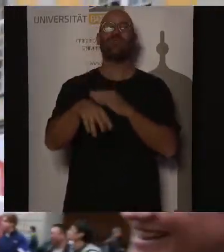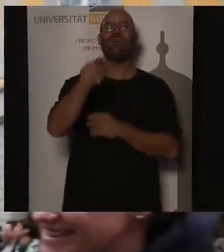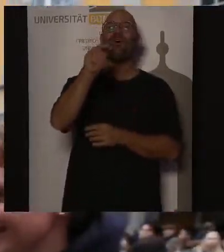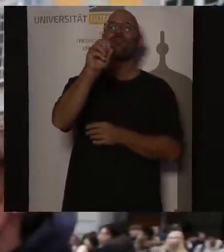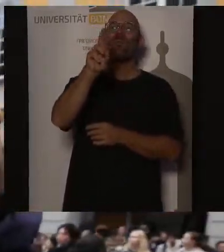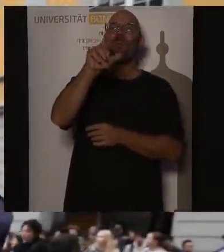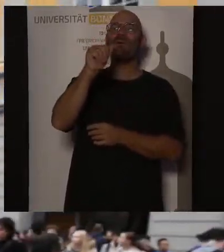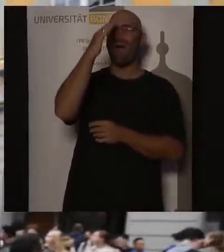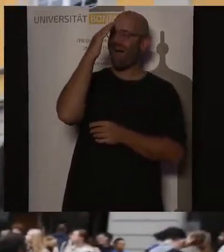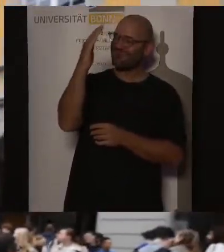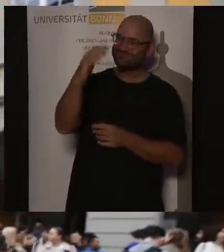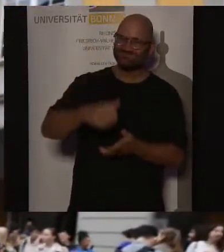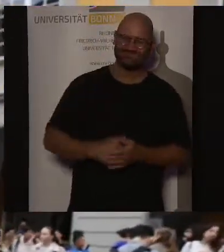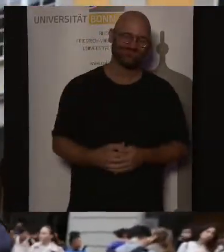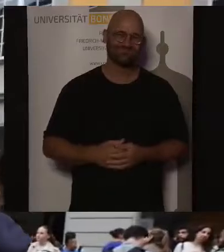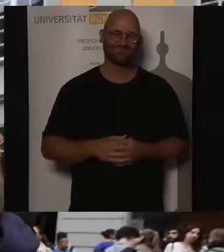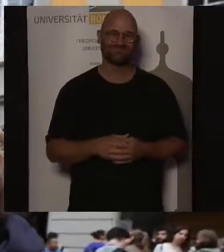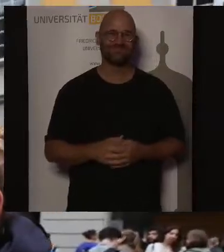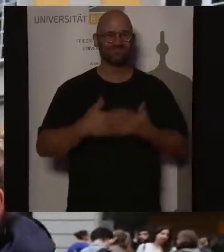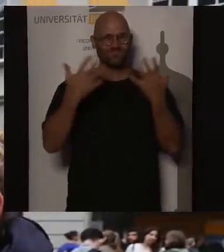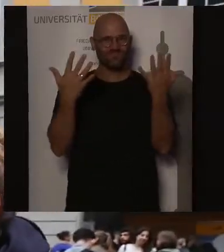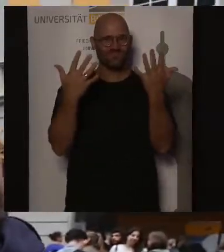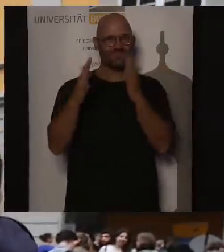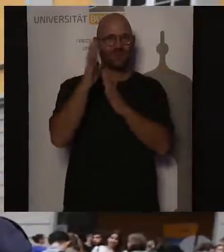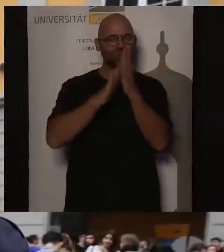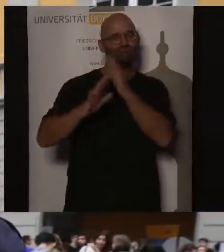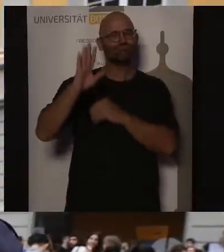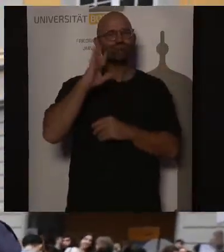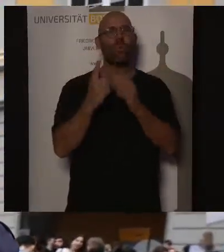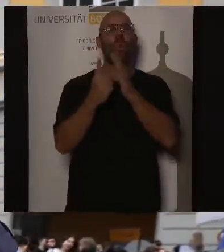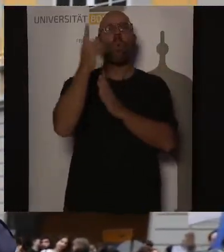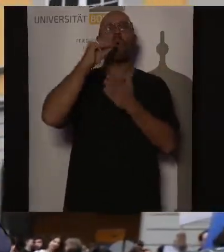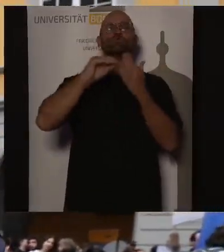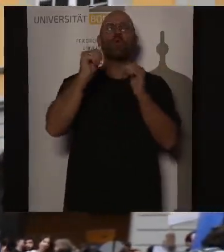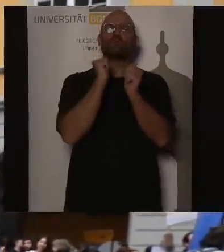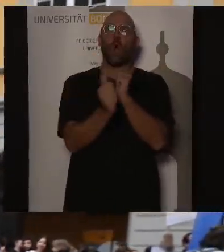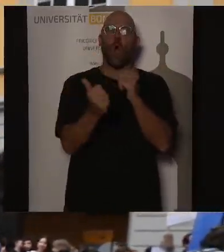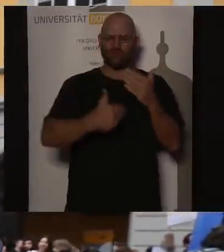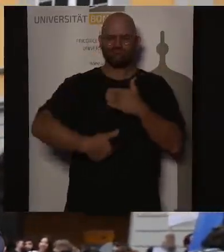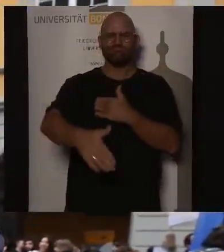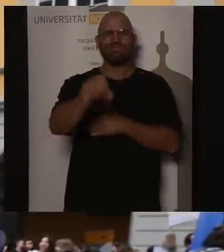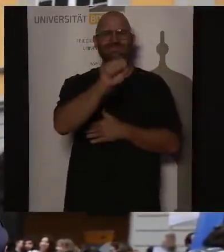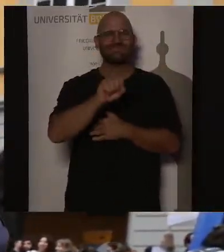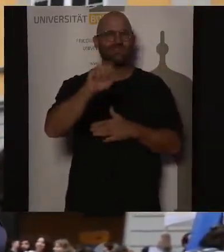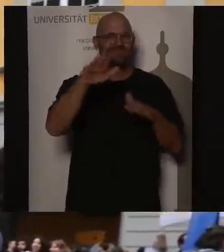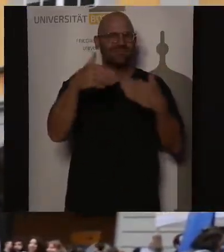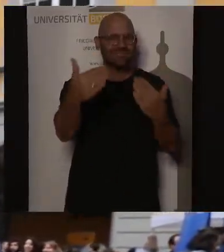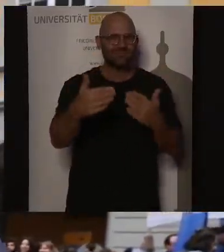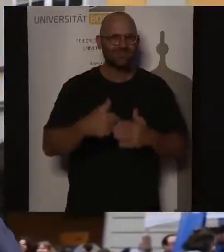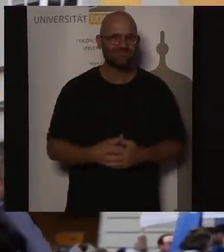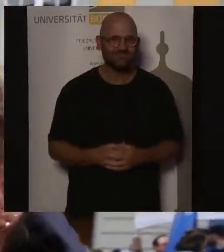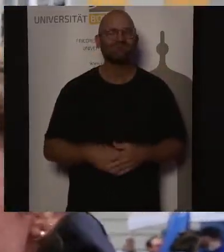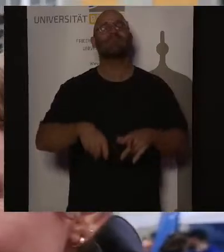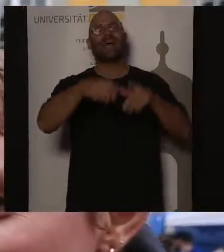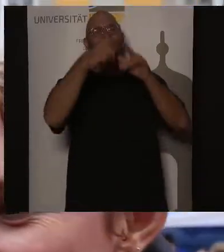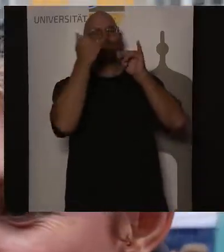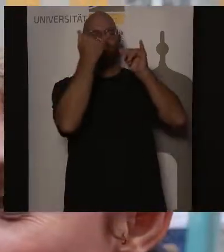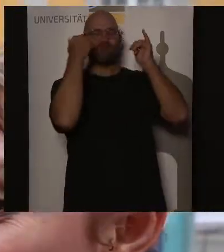about having some movement. Nora, can you maybe tell us what you have in store this semester for